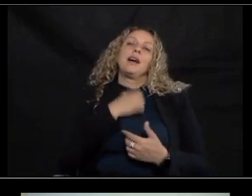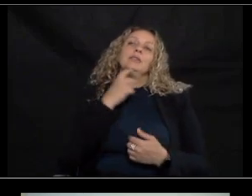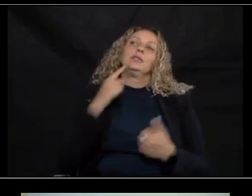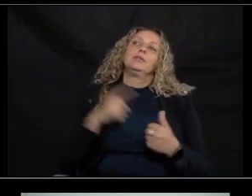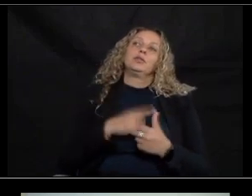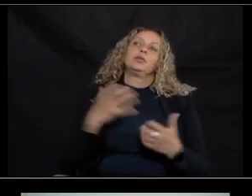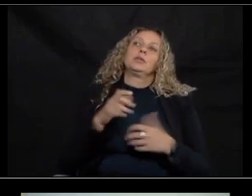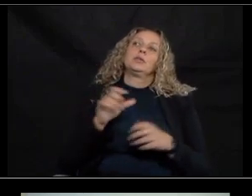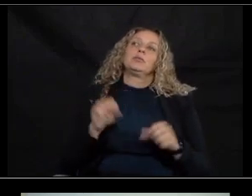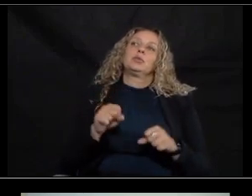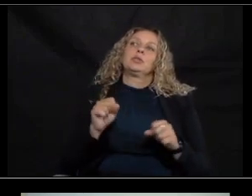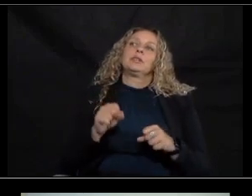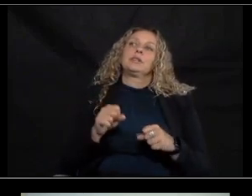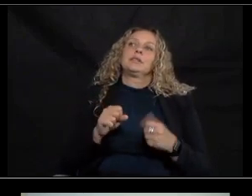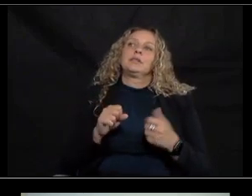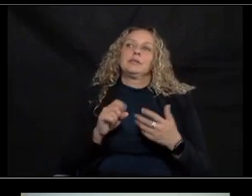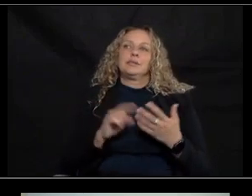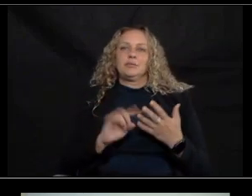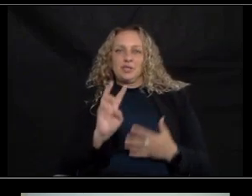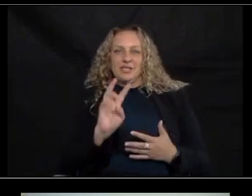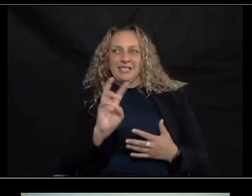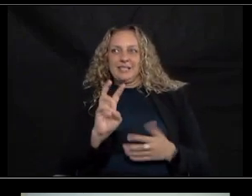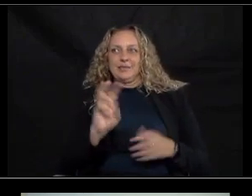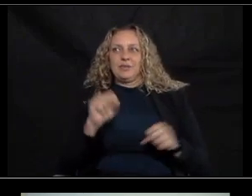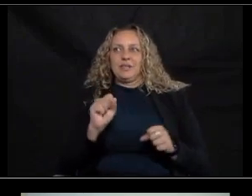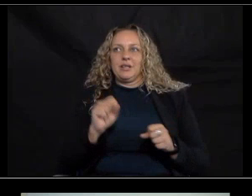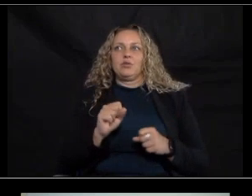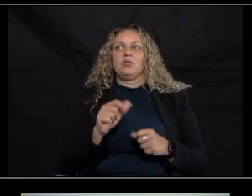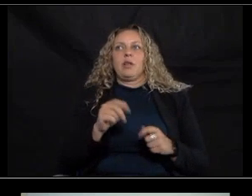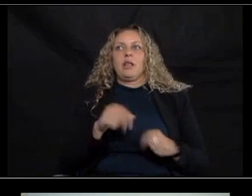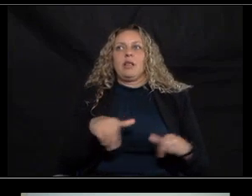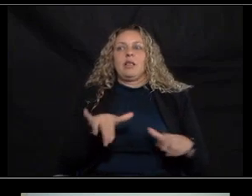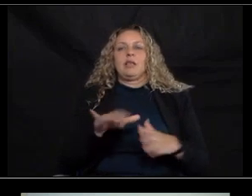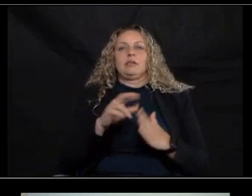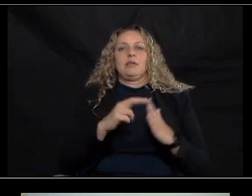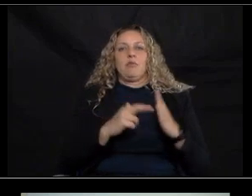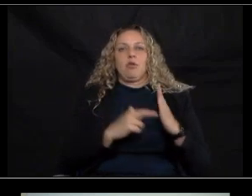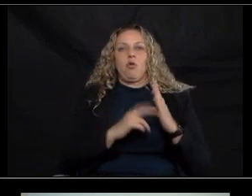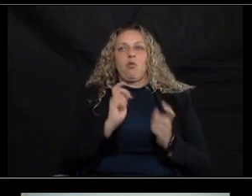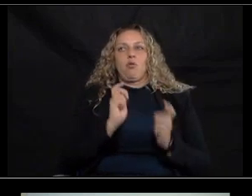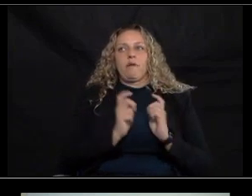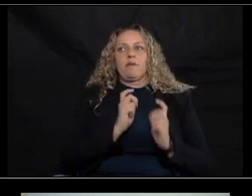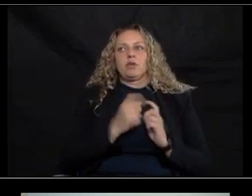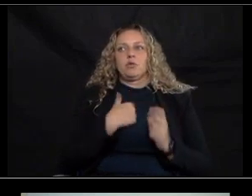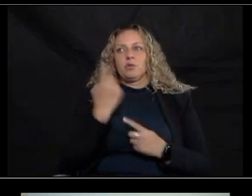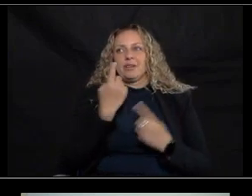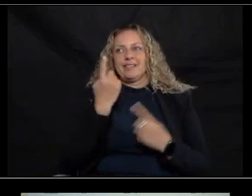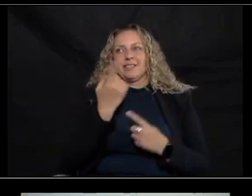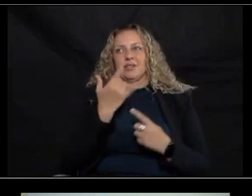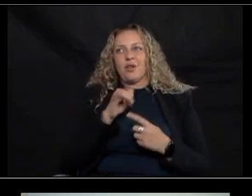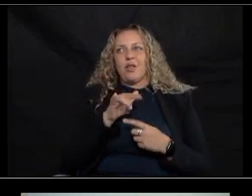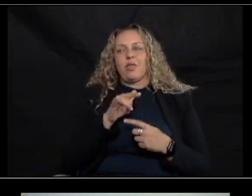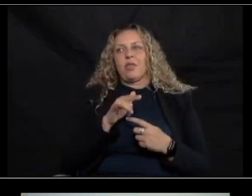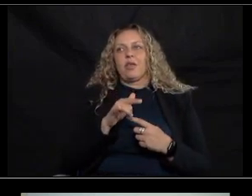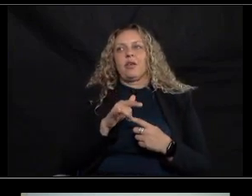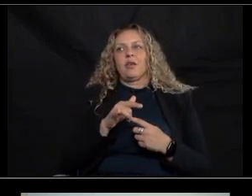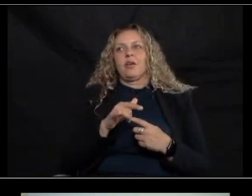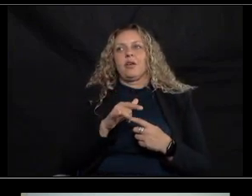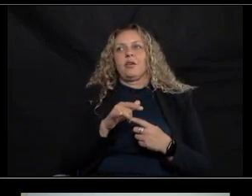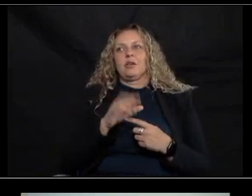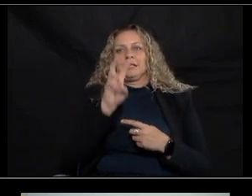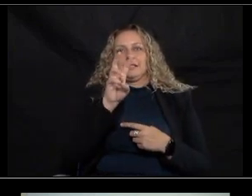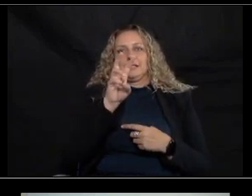would be potential landscape code revisions. And we will consider, I guess you could say, the low-hanging fruit. I